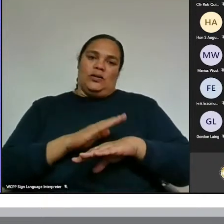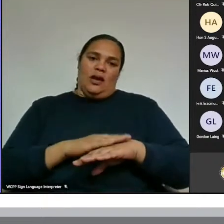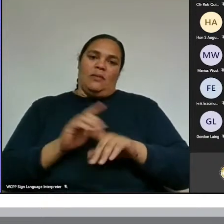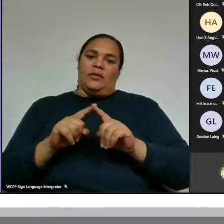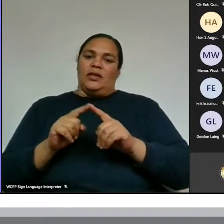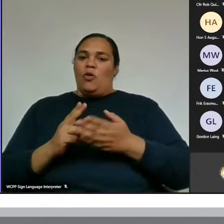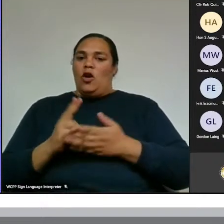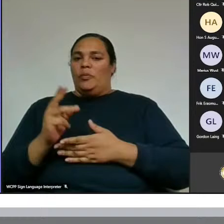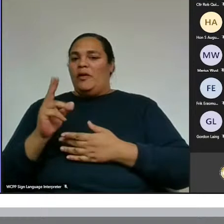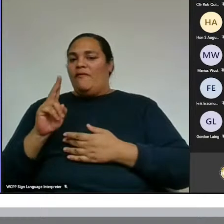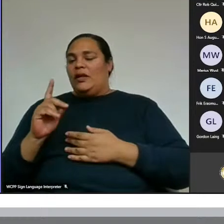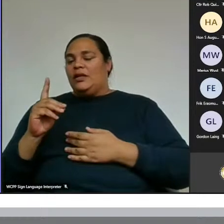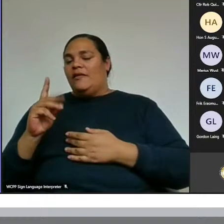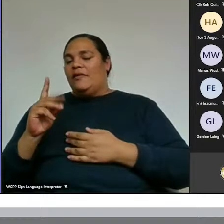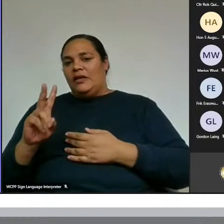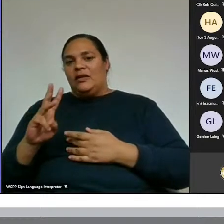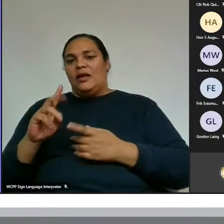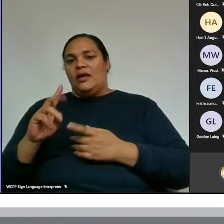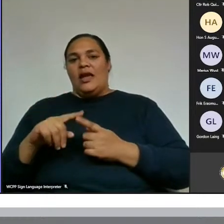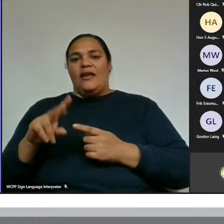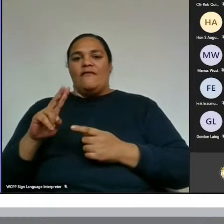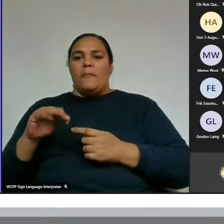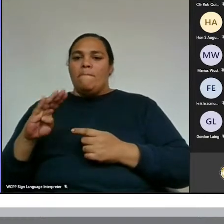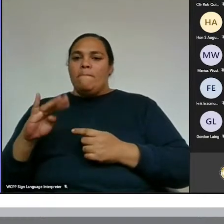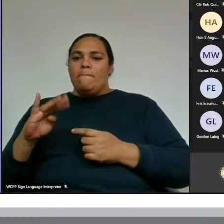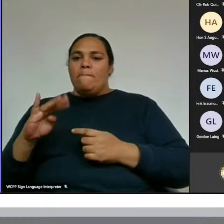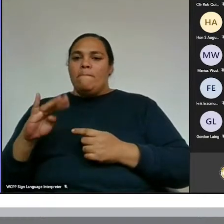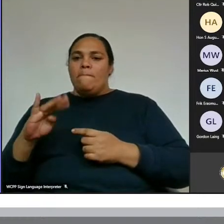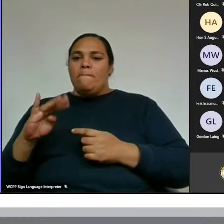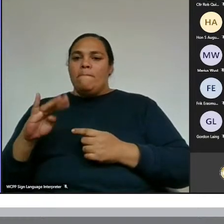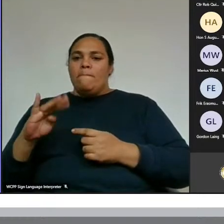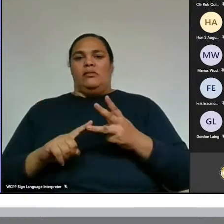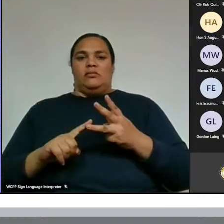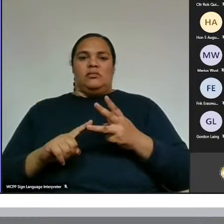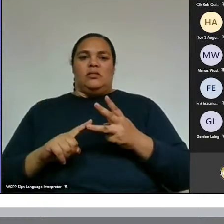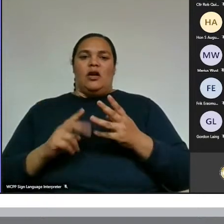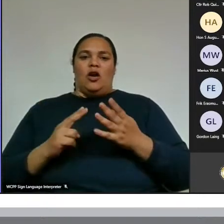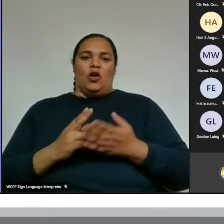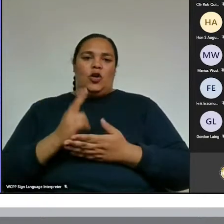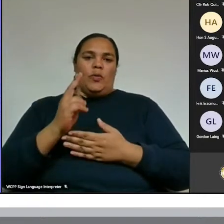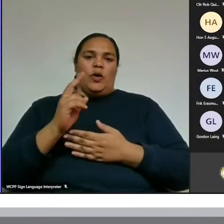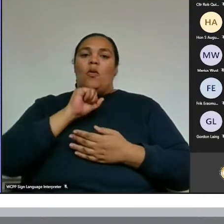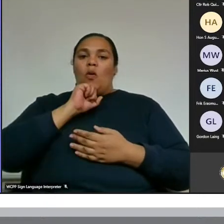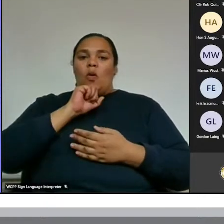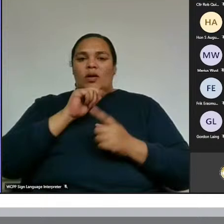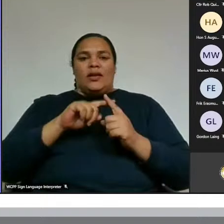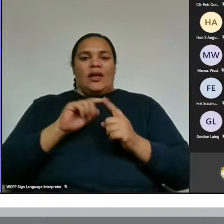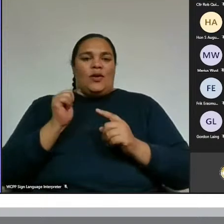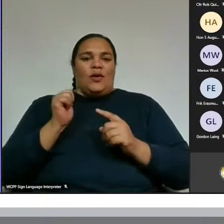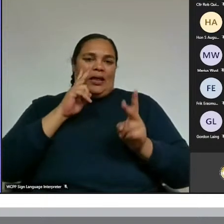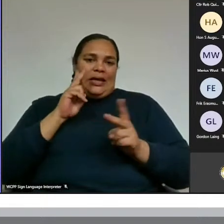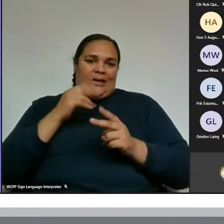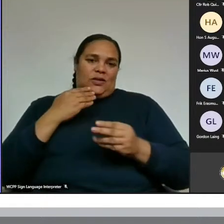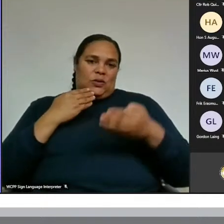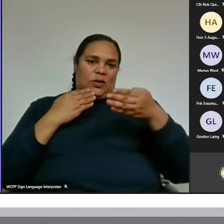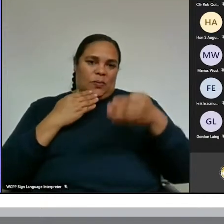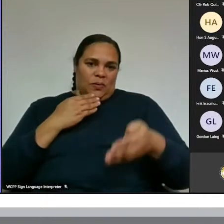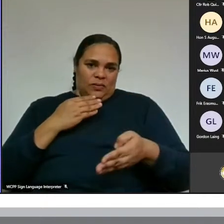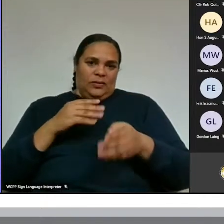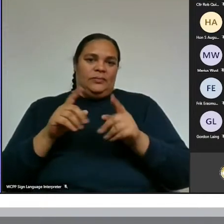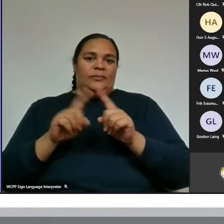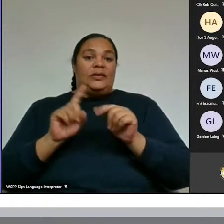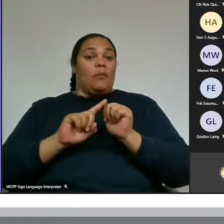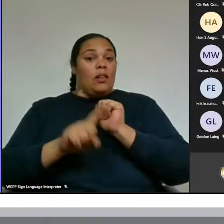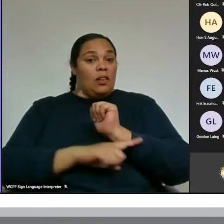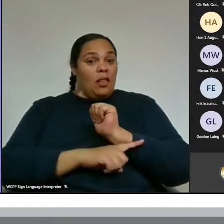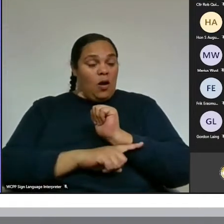Honorable Van der Vesessen and Honorable Wimby and Honorable August and all the guests on the platform. And